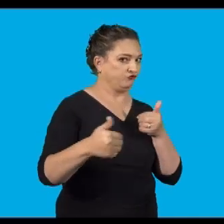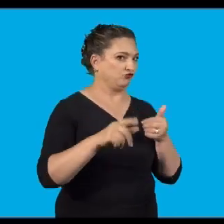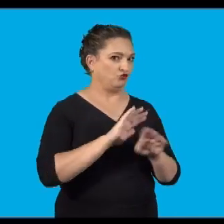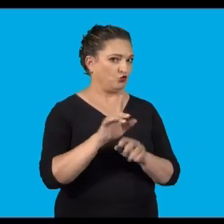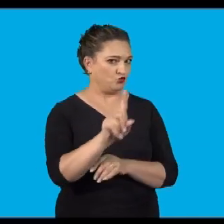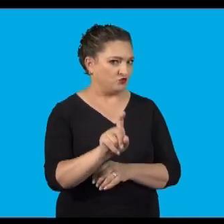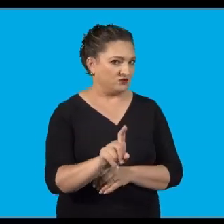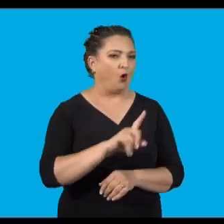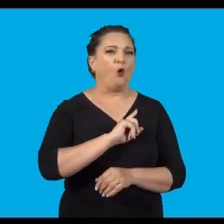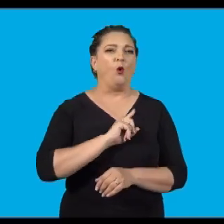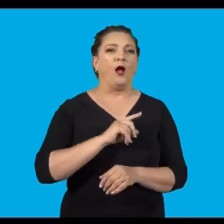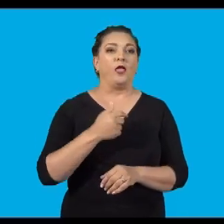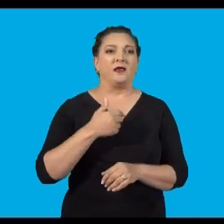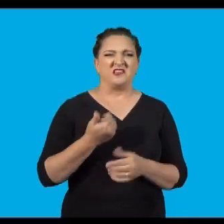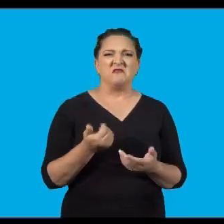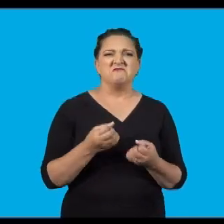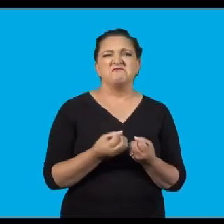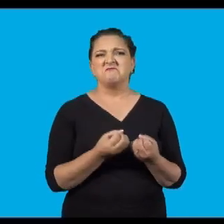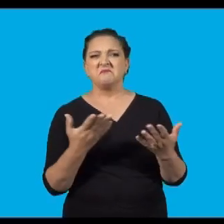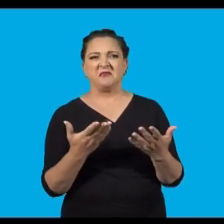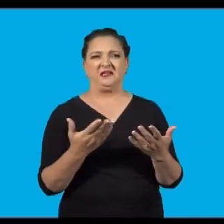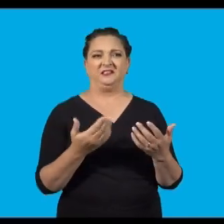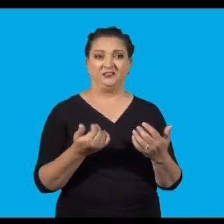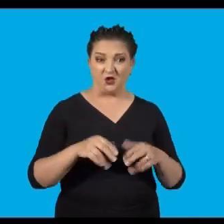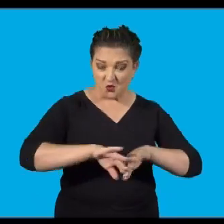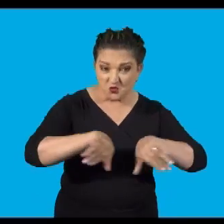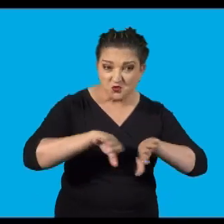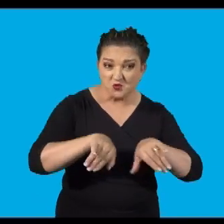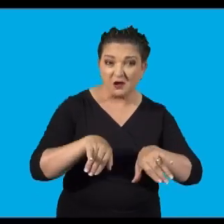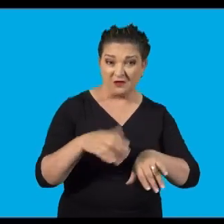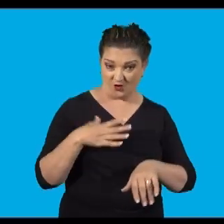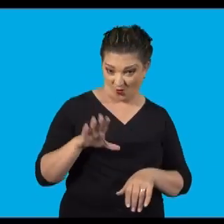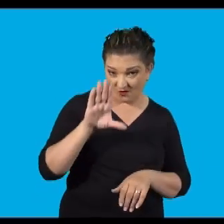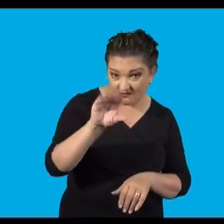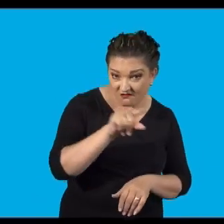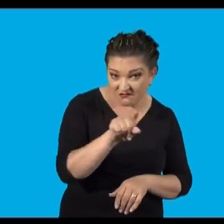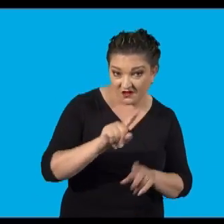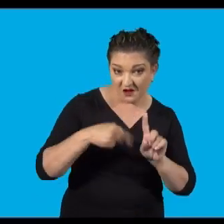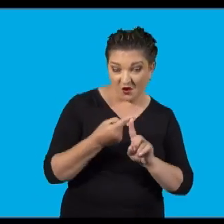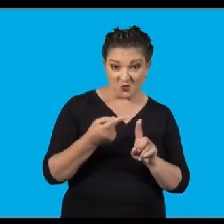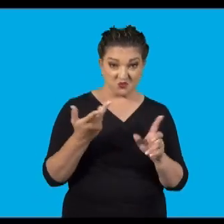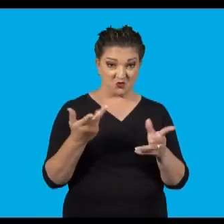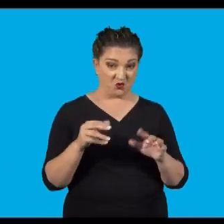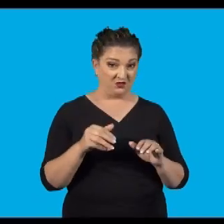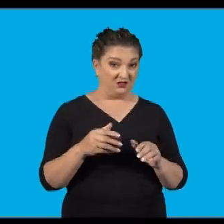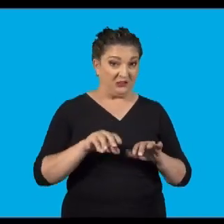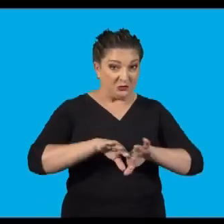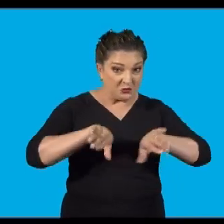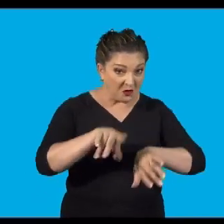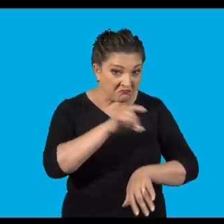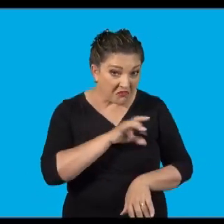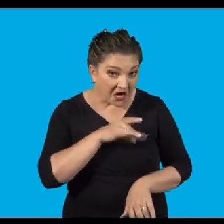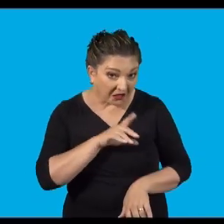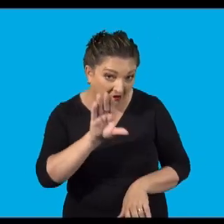creatures without a question. Many a swimmer replies negatively when asked about shark encounters and